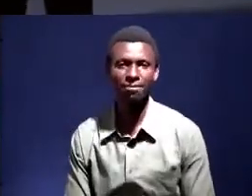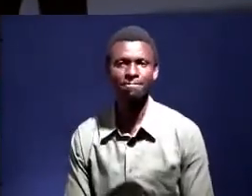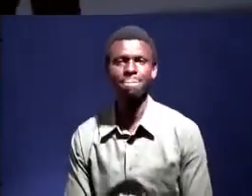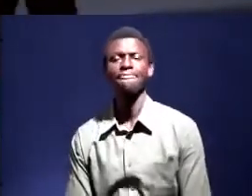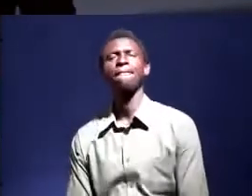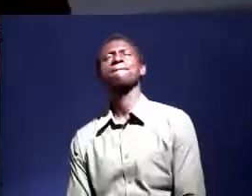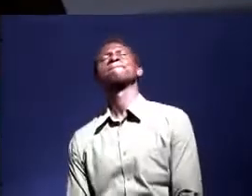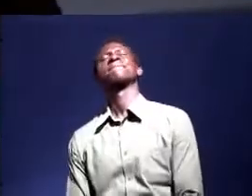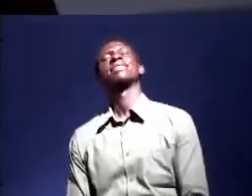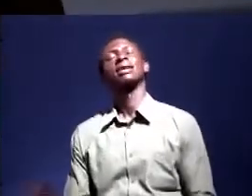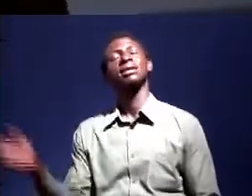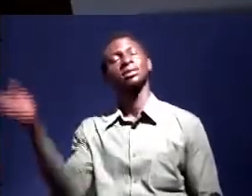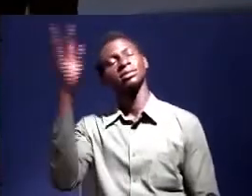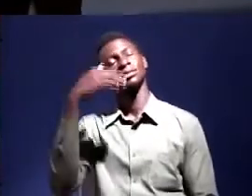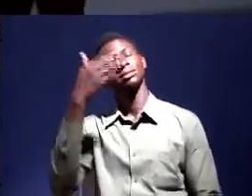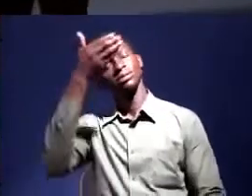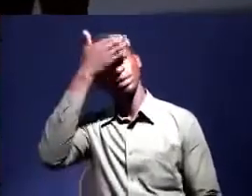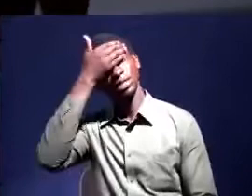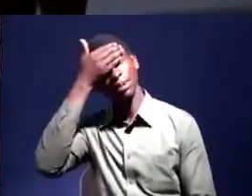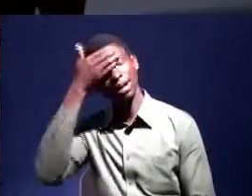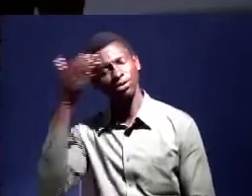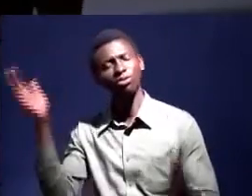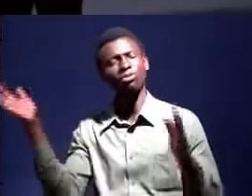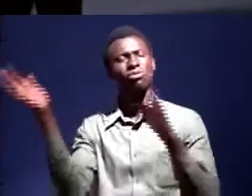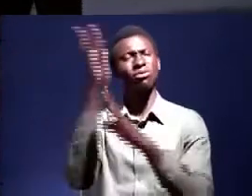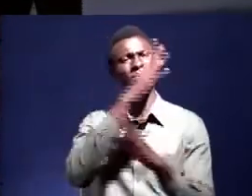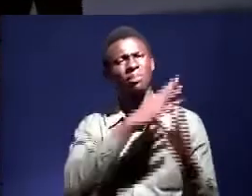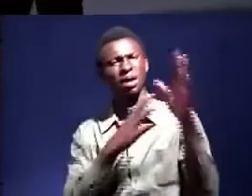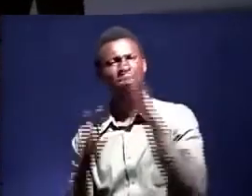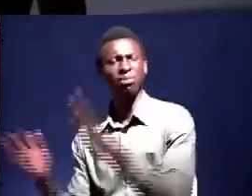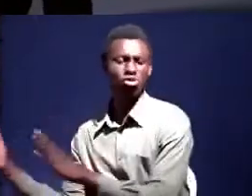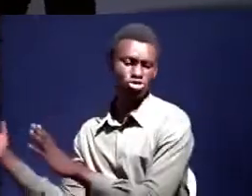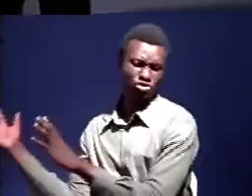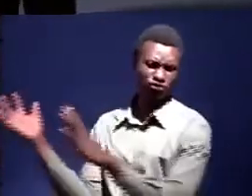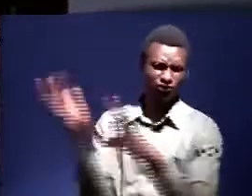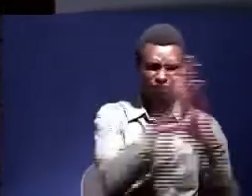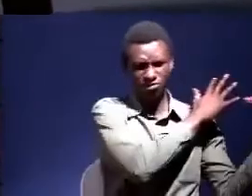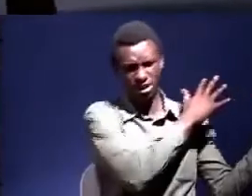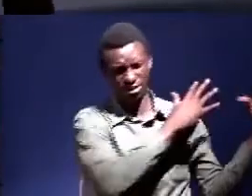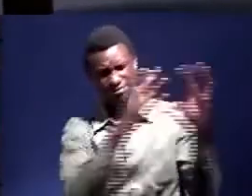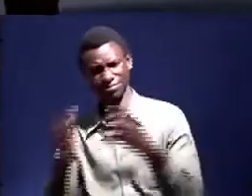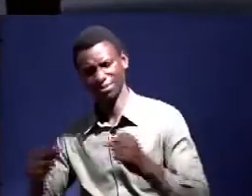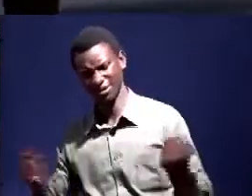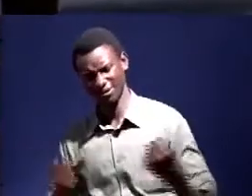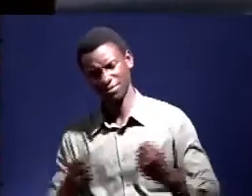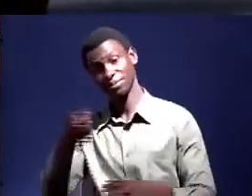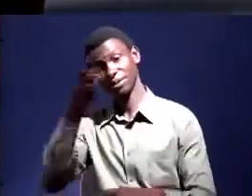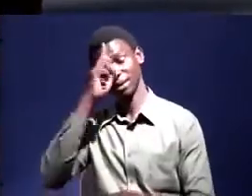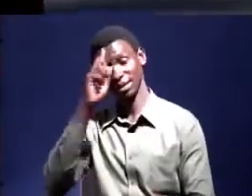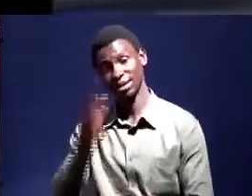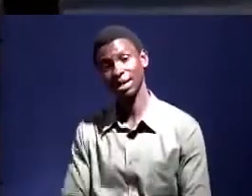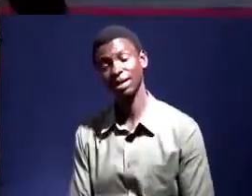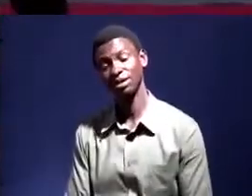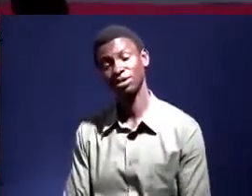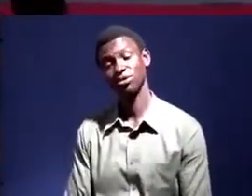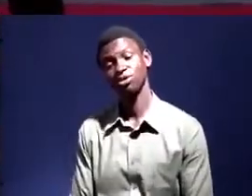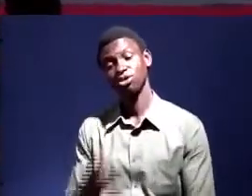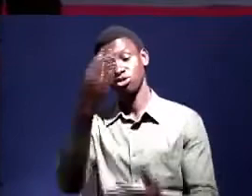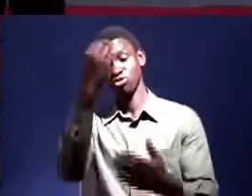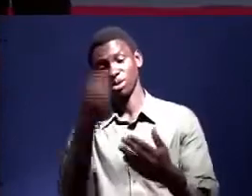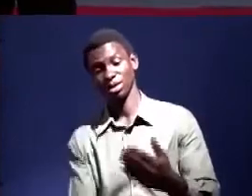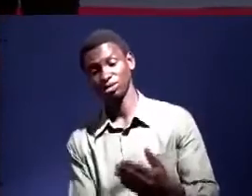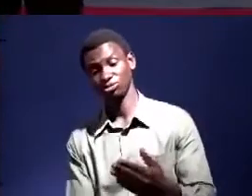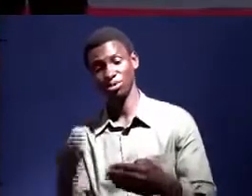Upepo ukivuma. Freezing cold. Baridi kali. They walked down those ice steps. Wakashuka katika zile ngazi